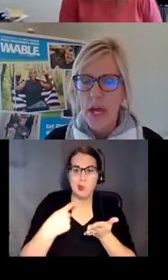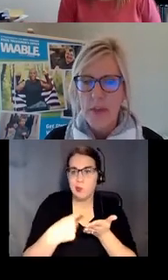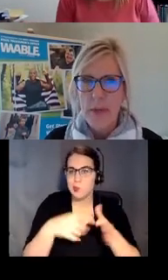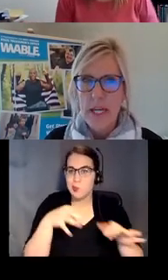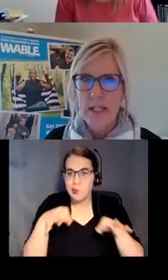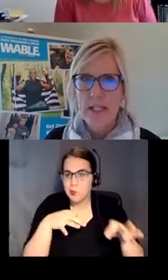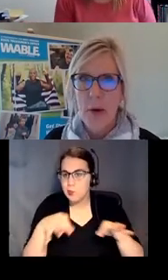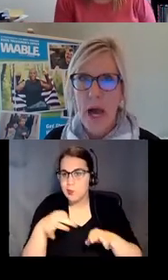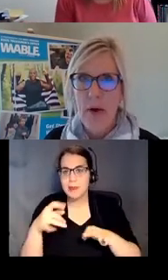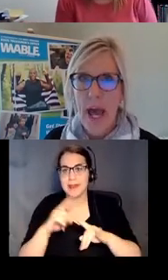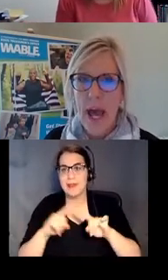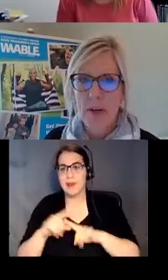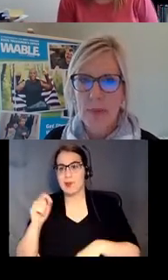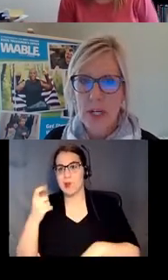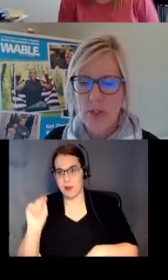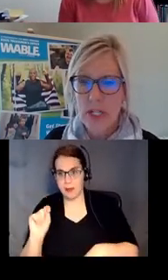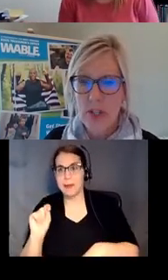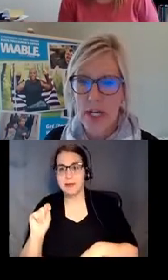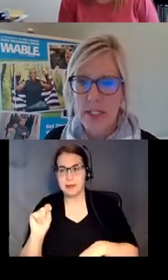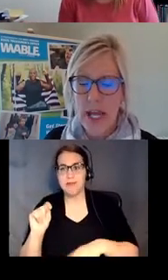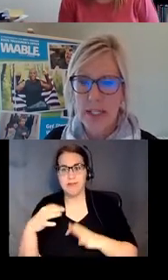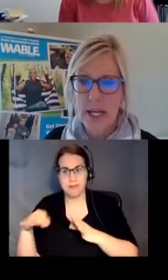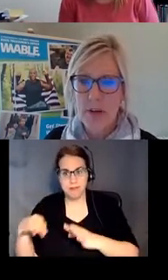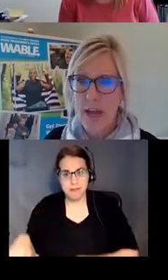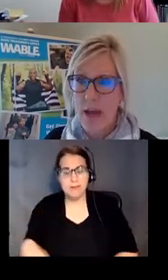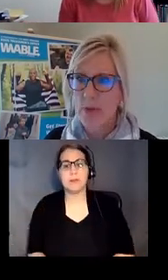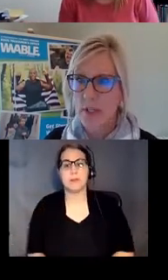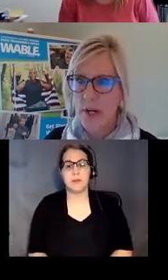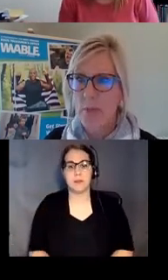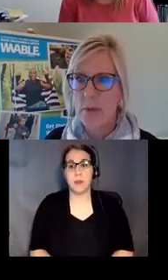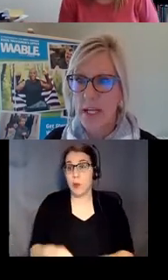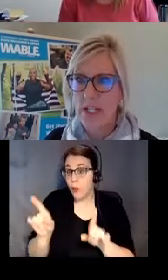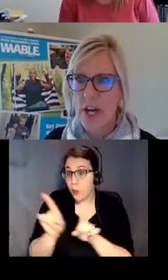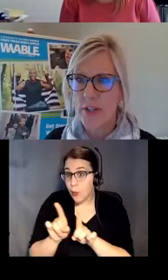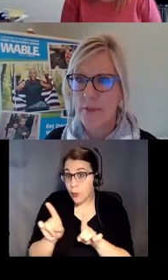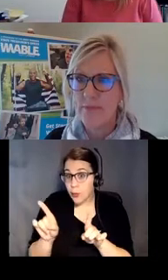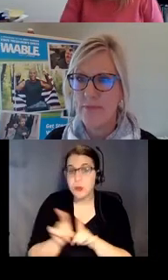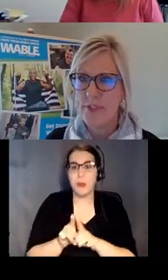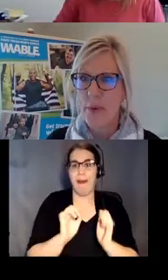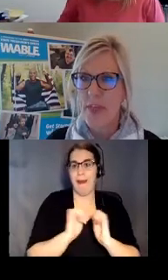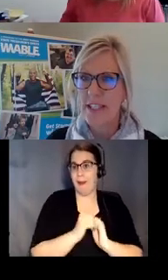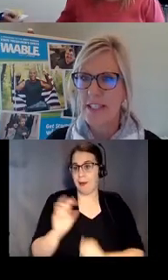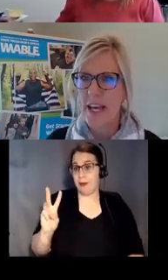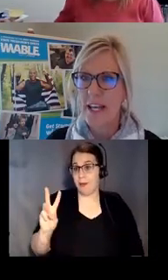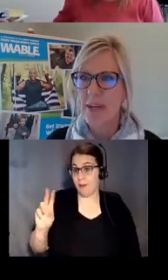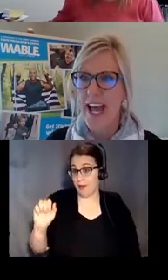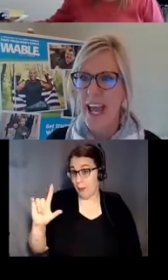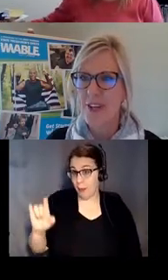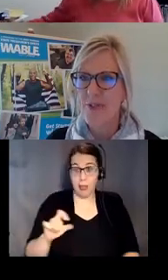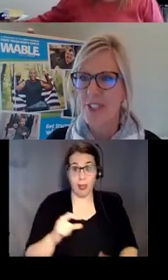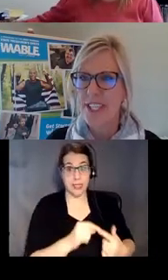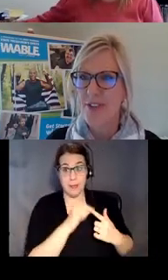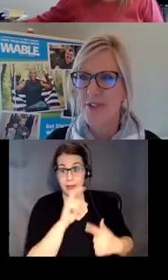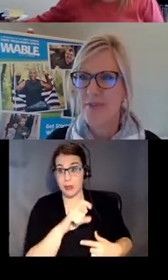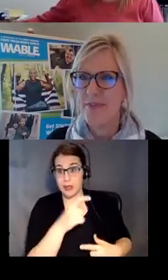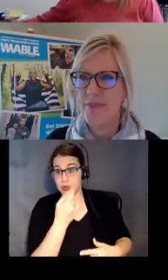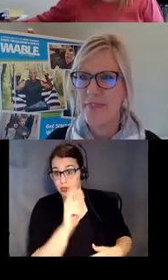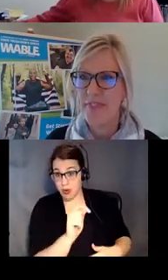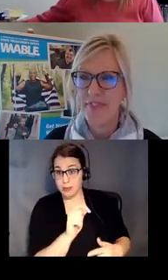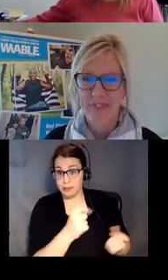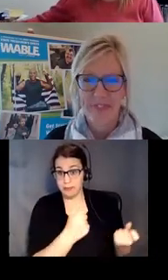also the piece about how special needs trusts and WVABLE can complement each other. So with that said, I'm going to hand it over to